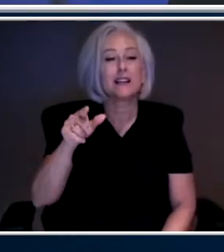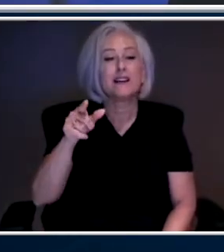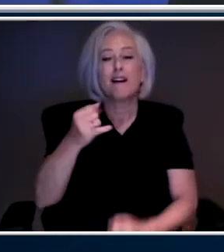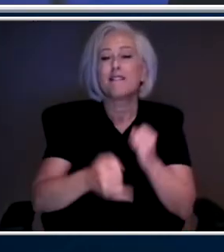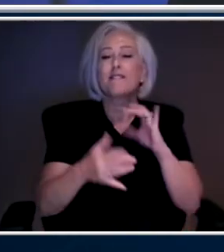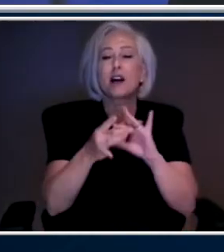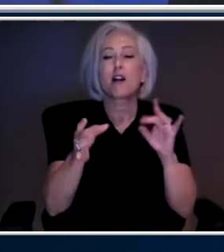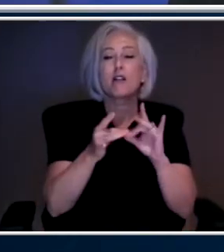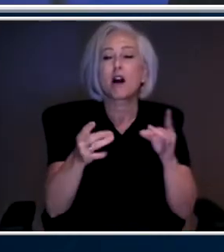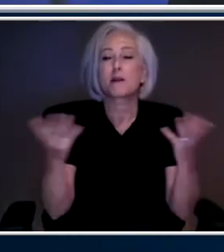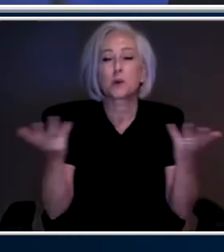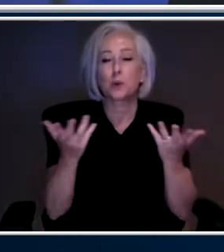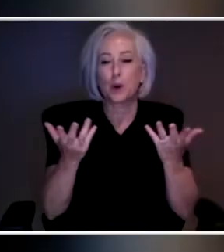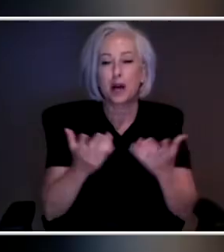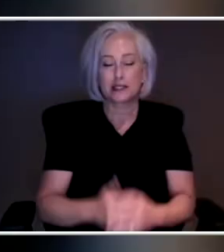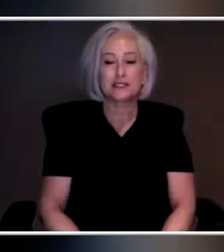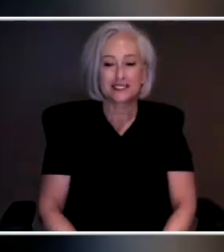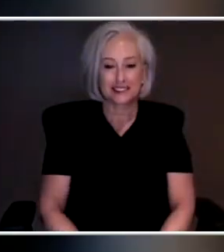your story.